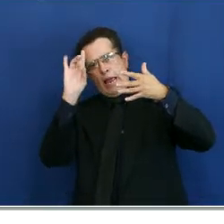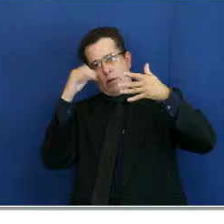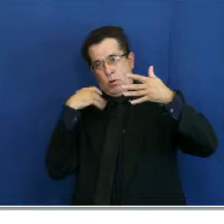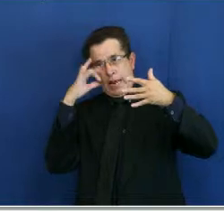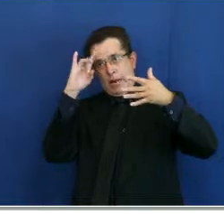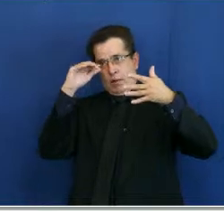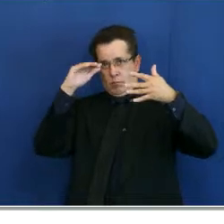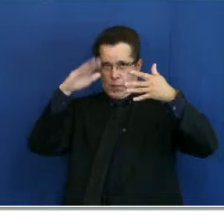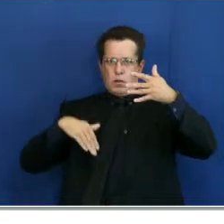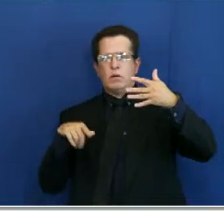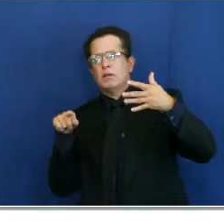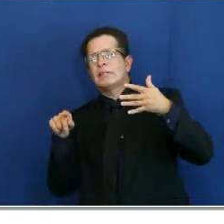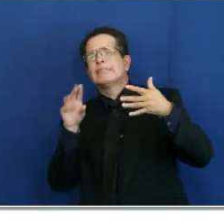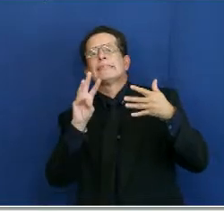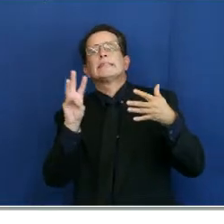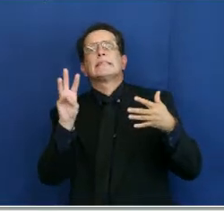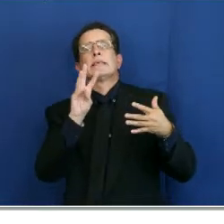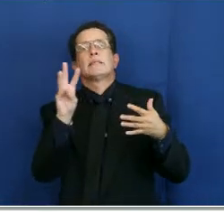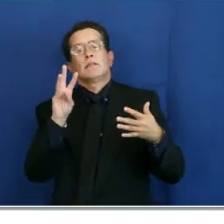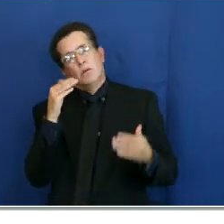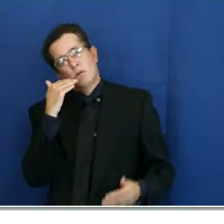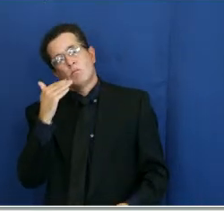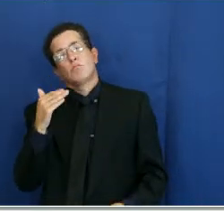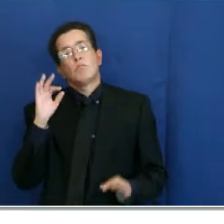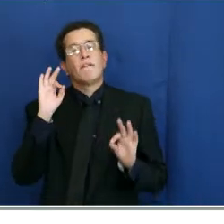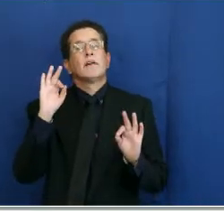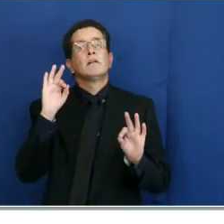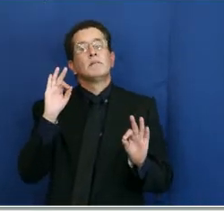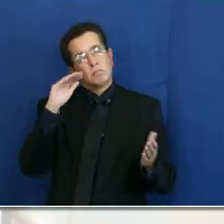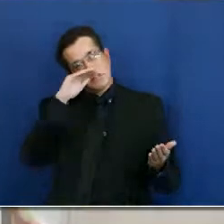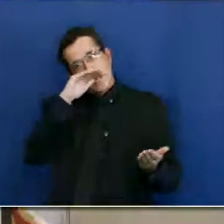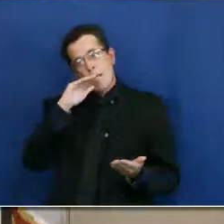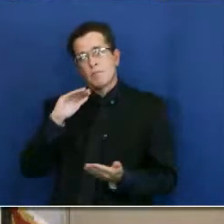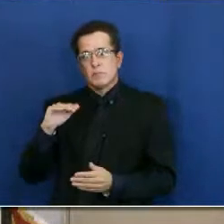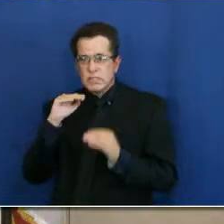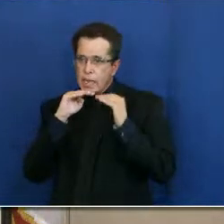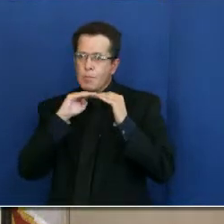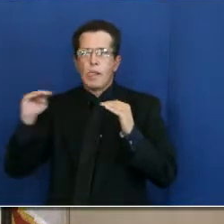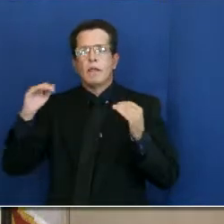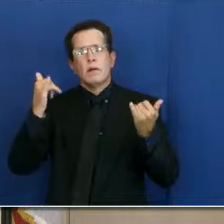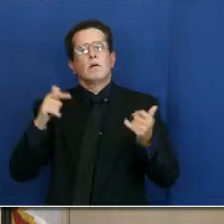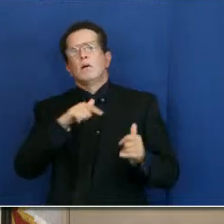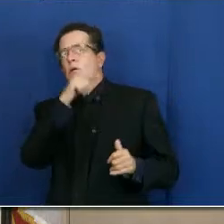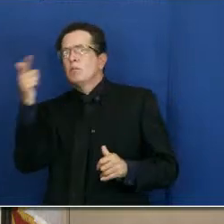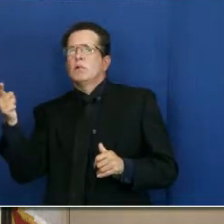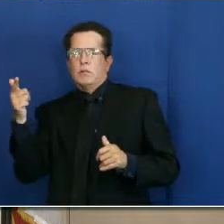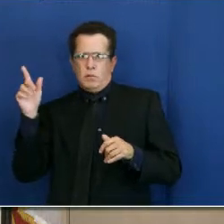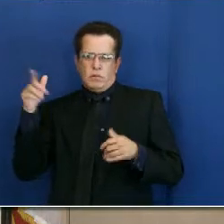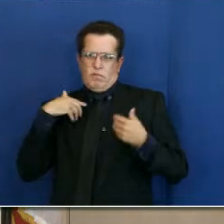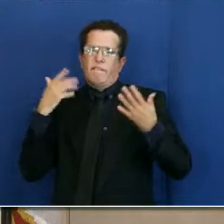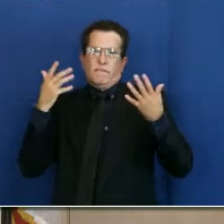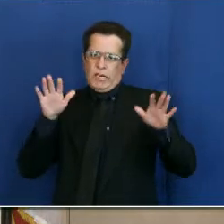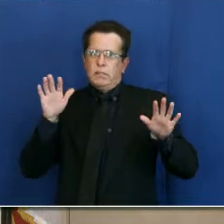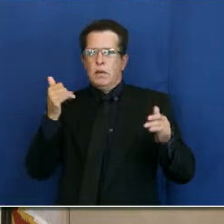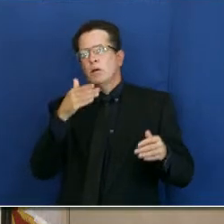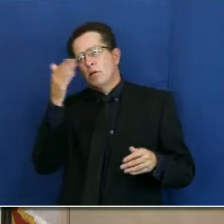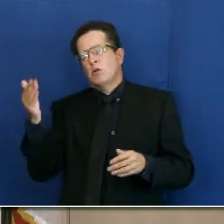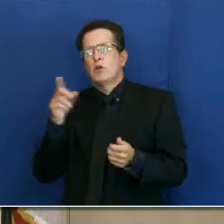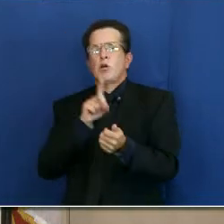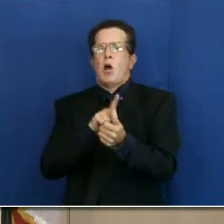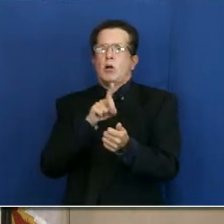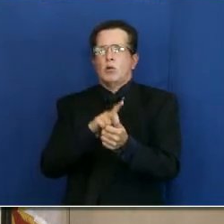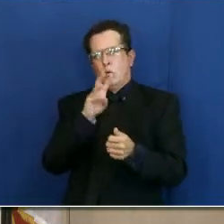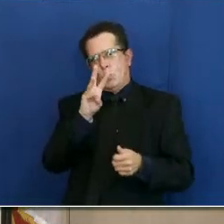occupied. Again, holding very stable and steady. That concludes my report. I'll now turn it over to Dr. Wooten for her Public Health Officer's update.